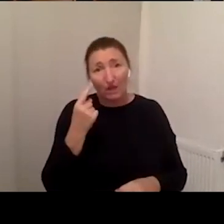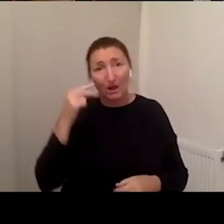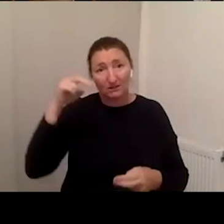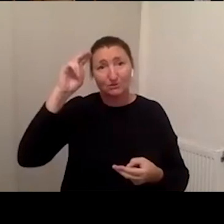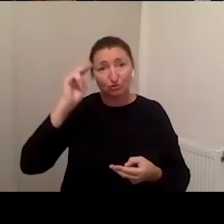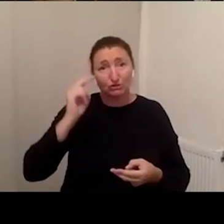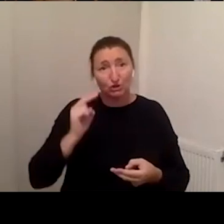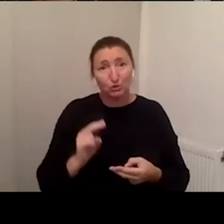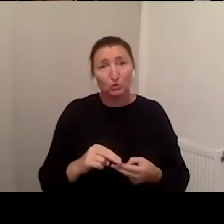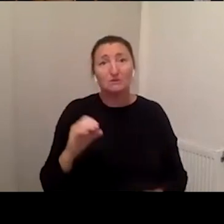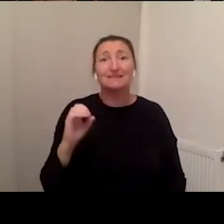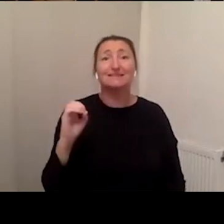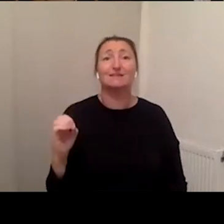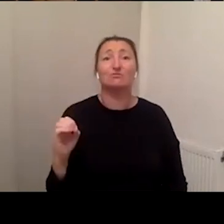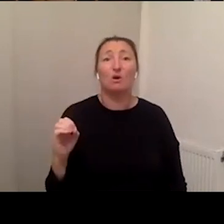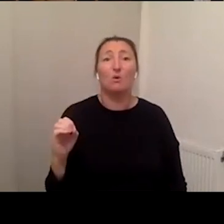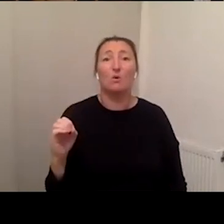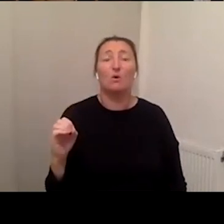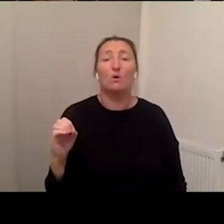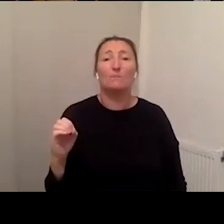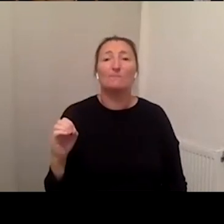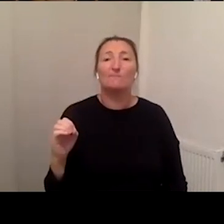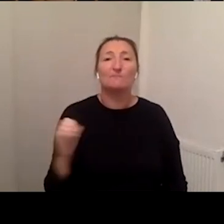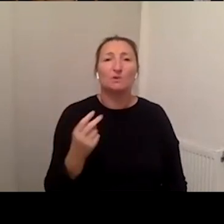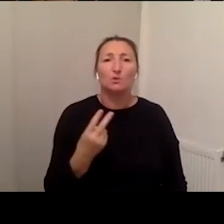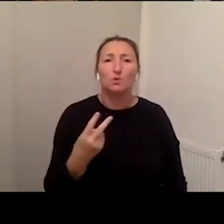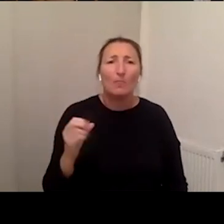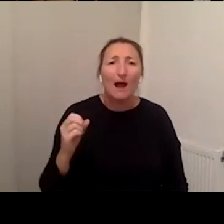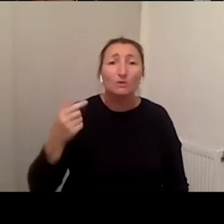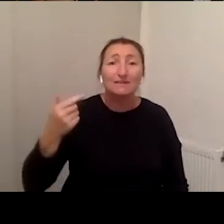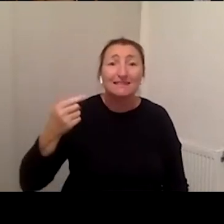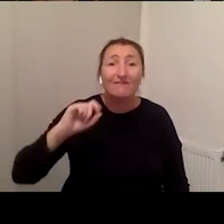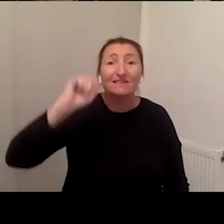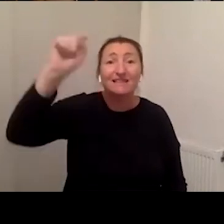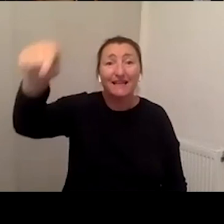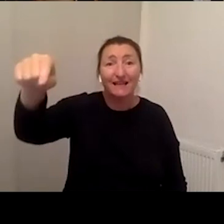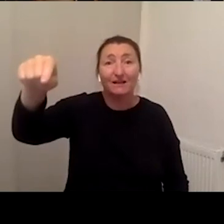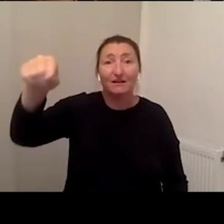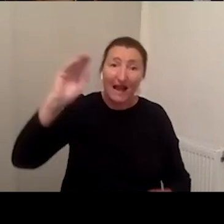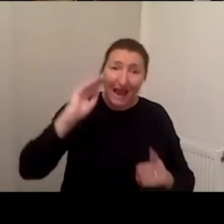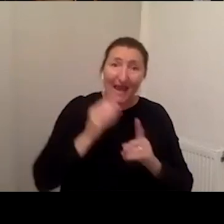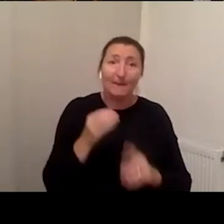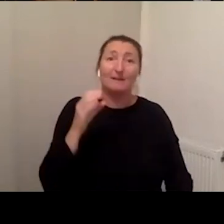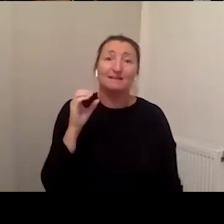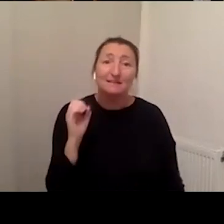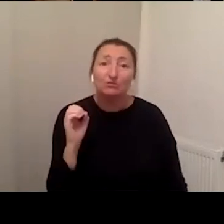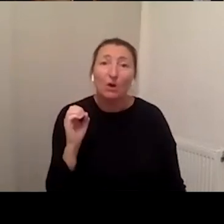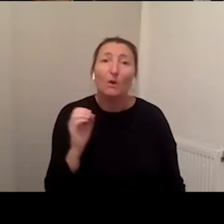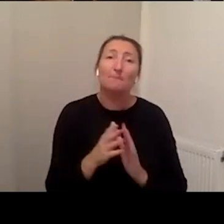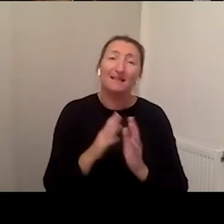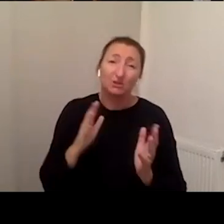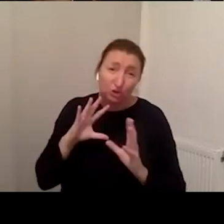you think, because even if it's 2070, you said zero, and zero means a total change of the